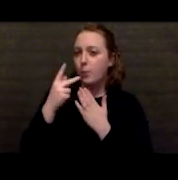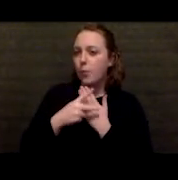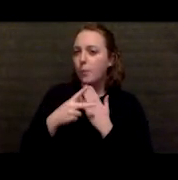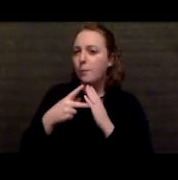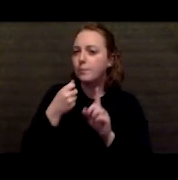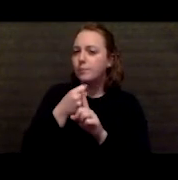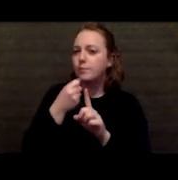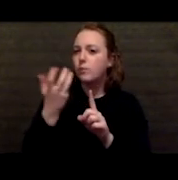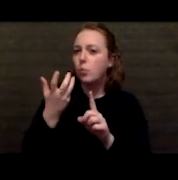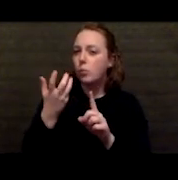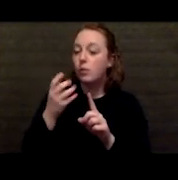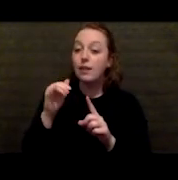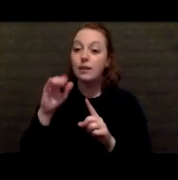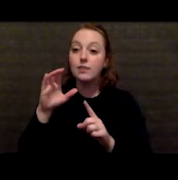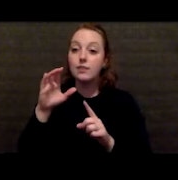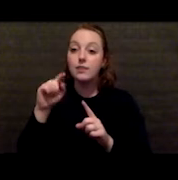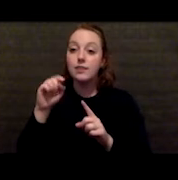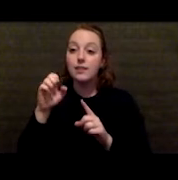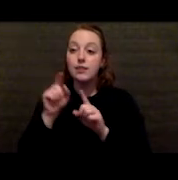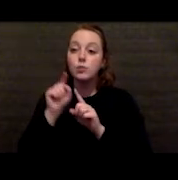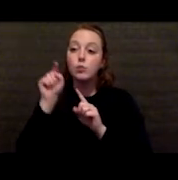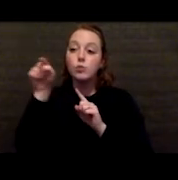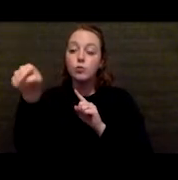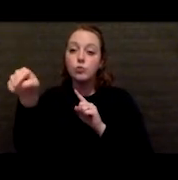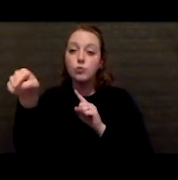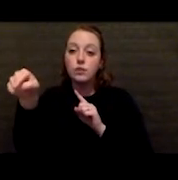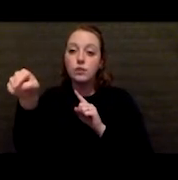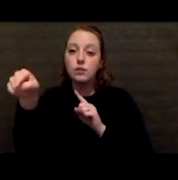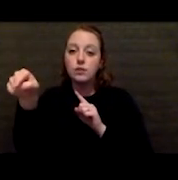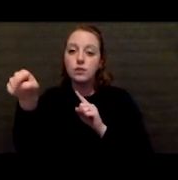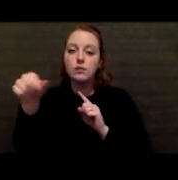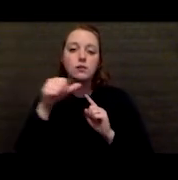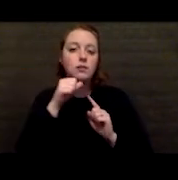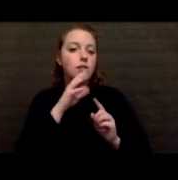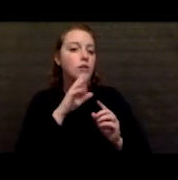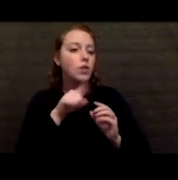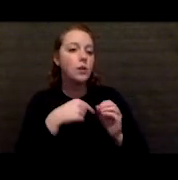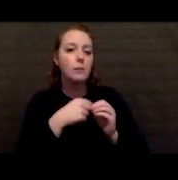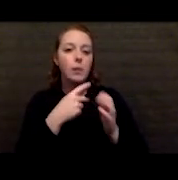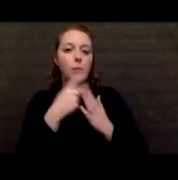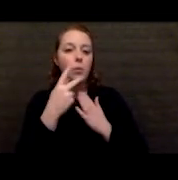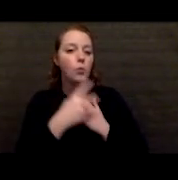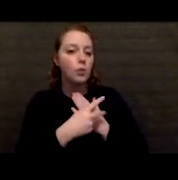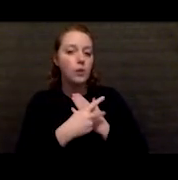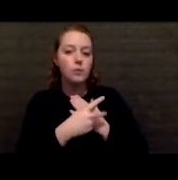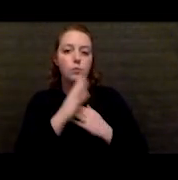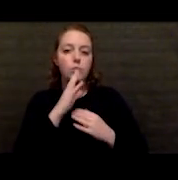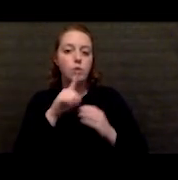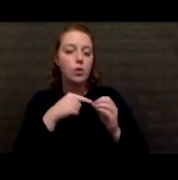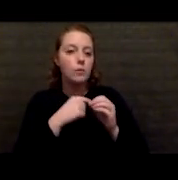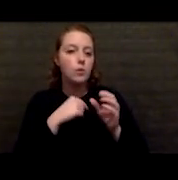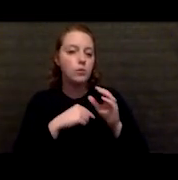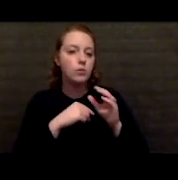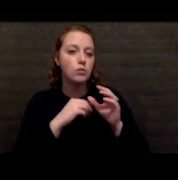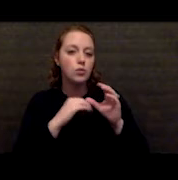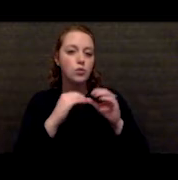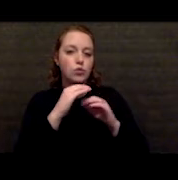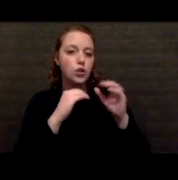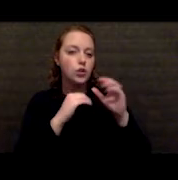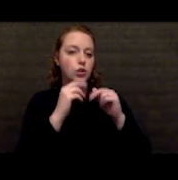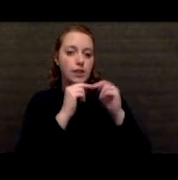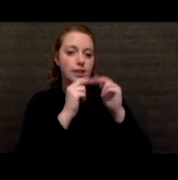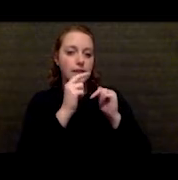is across the street. So we're not talking programs, Donna. We're talking construction. What? We're not